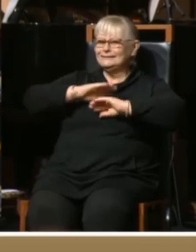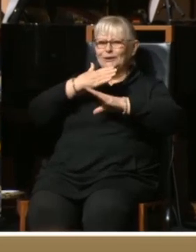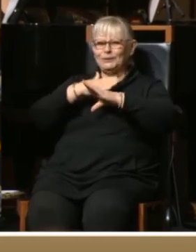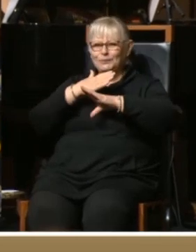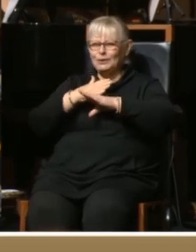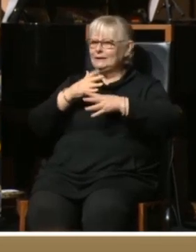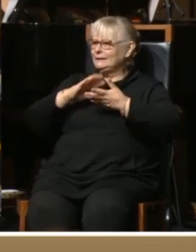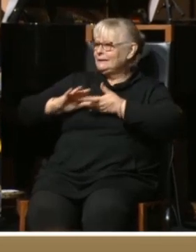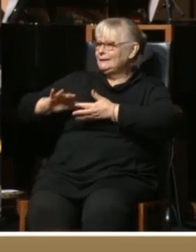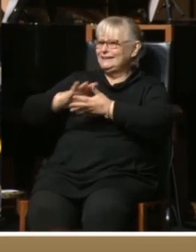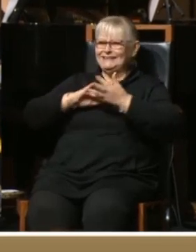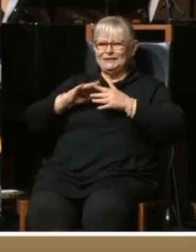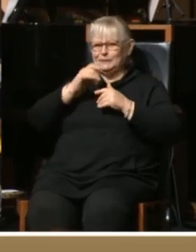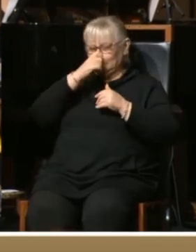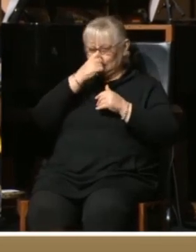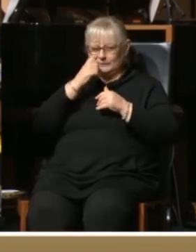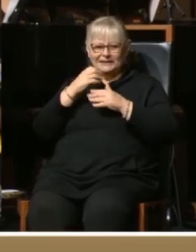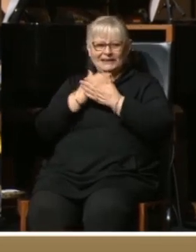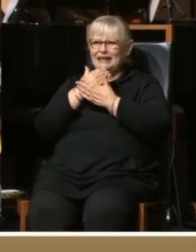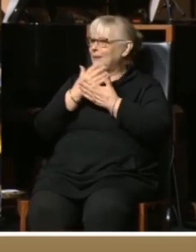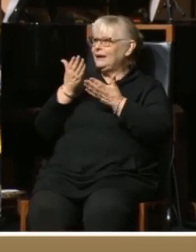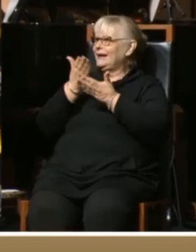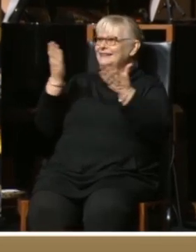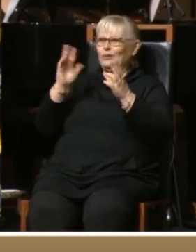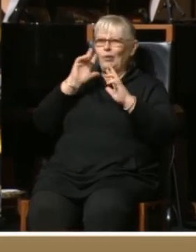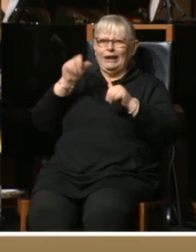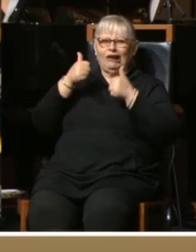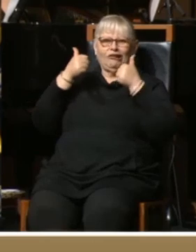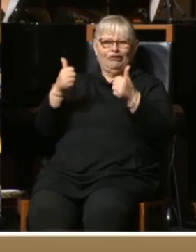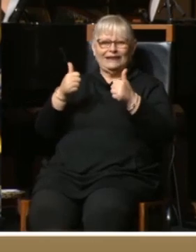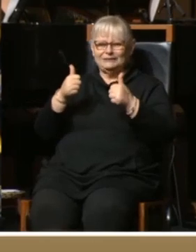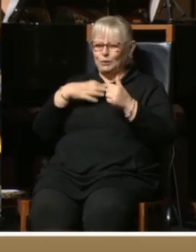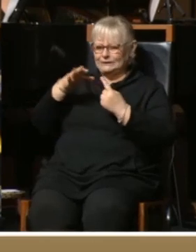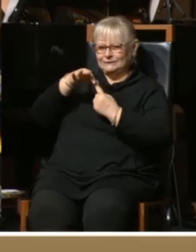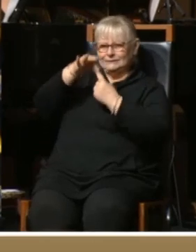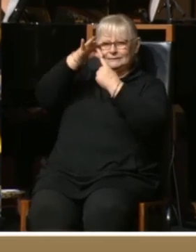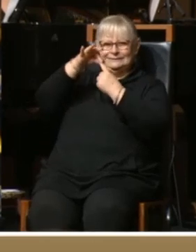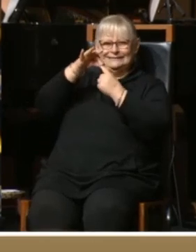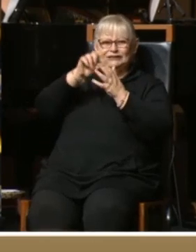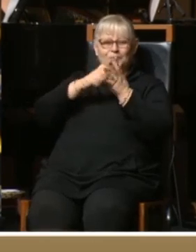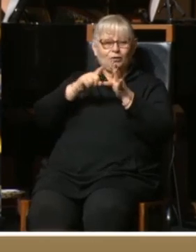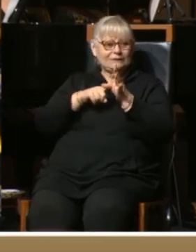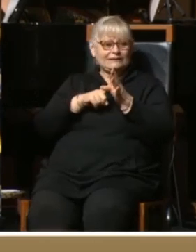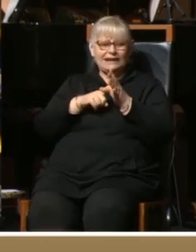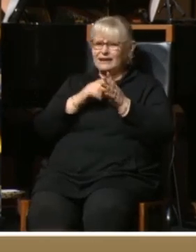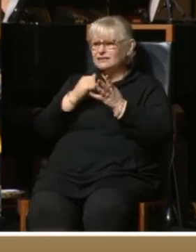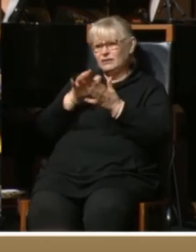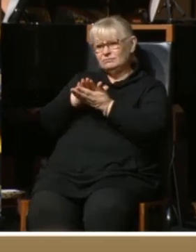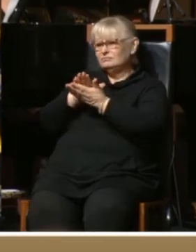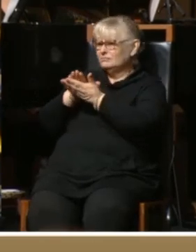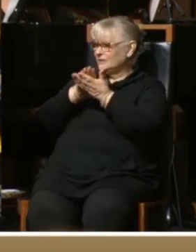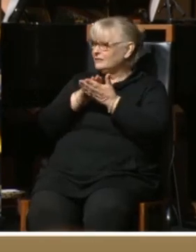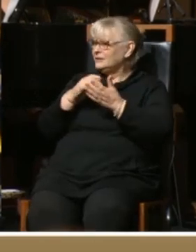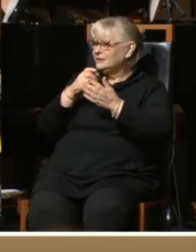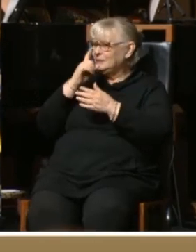this place up to scratch and as the pillar of our democracy that some of you have spent a considerable part of your